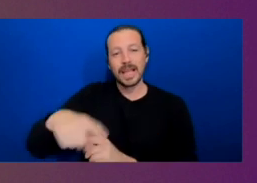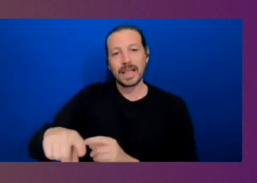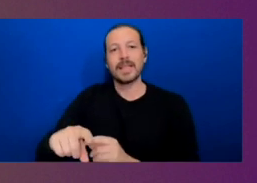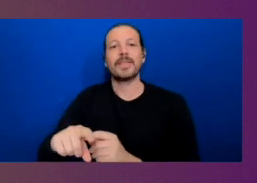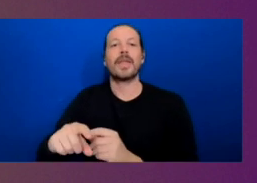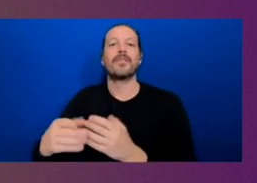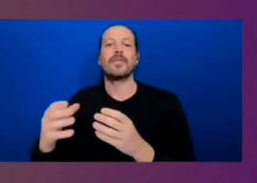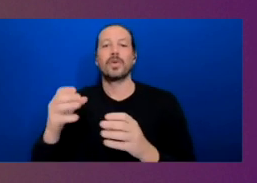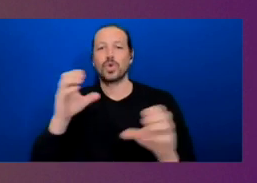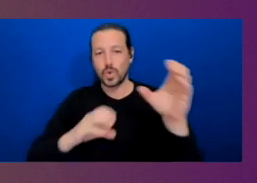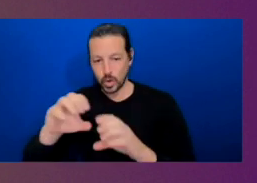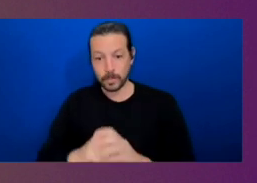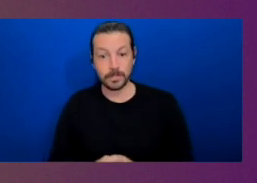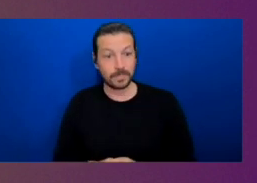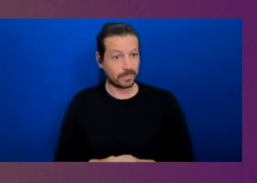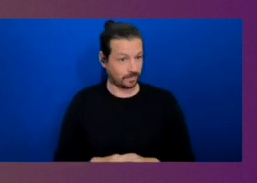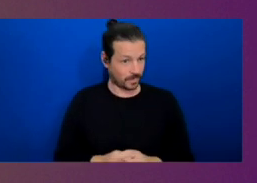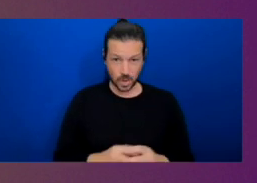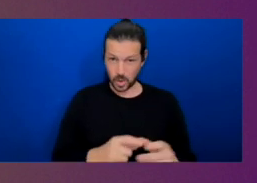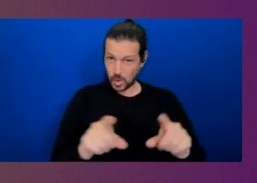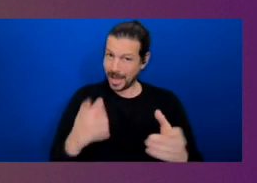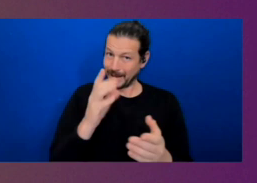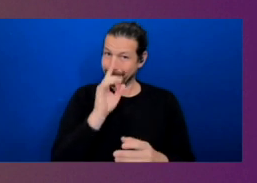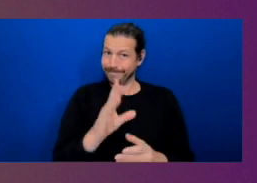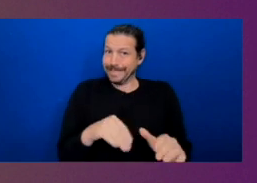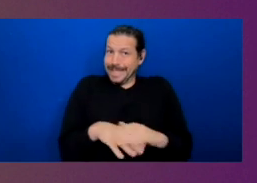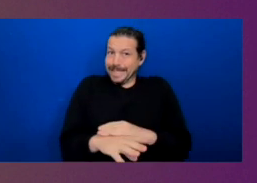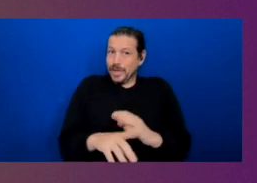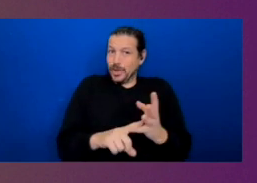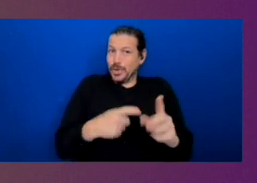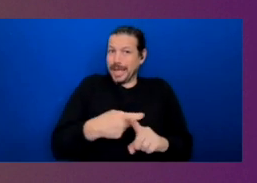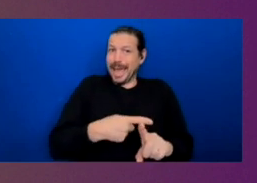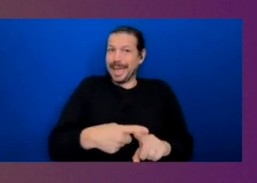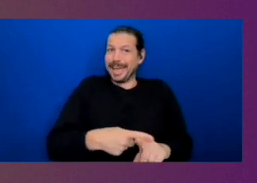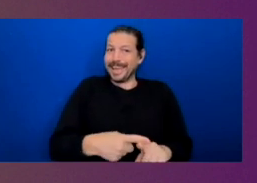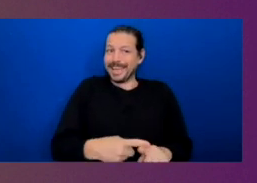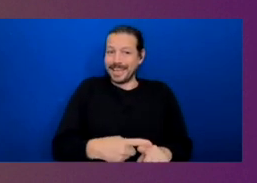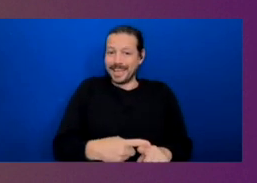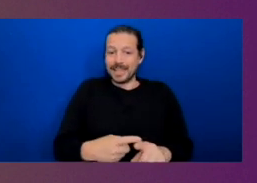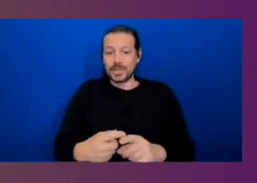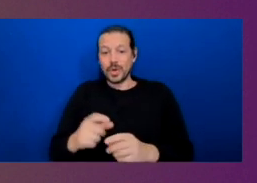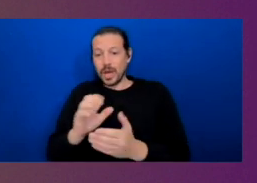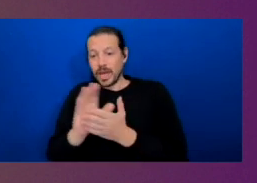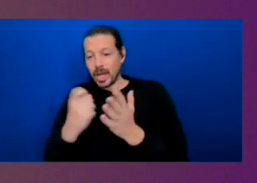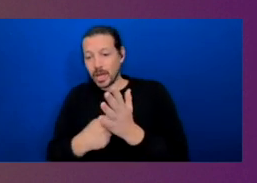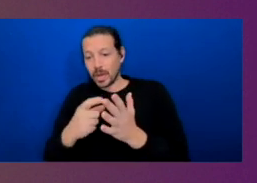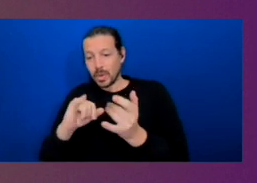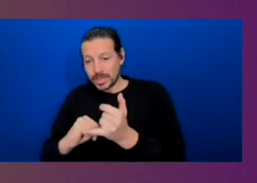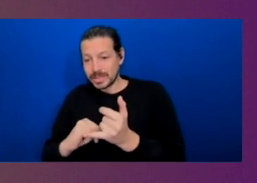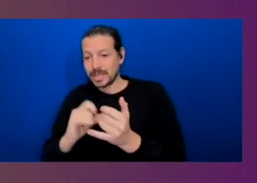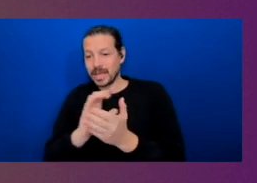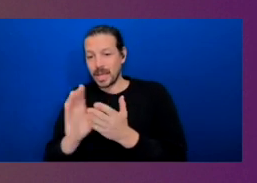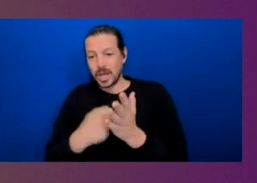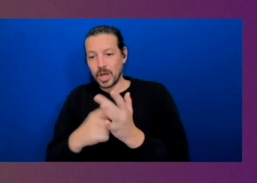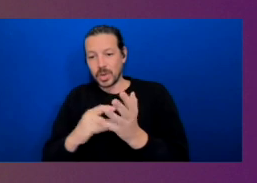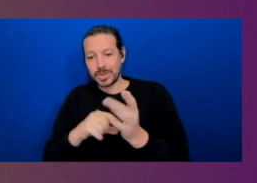you are actually in the UK, and we happen to have Chris and Christine in the same location. So